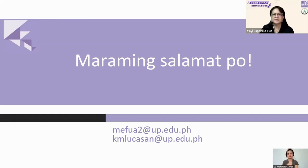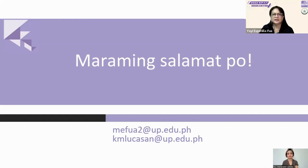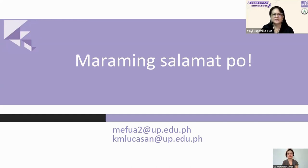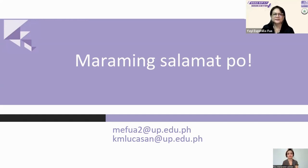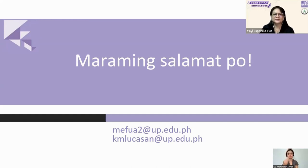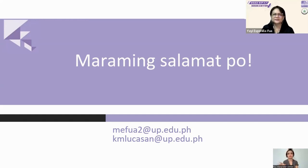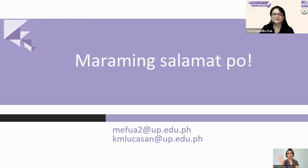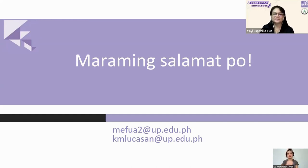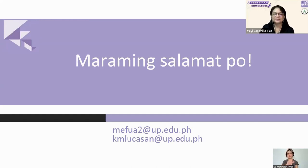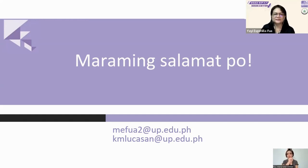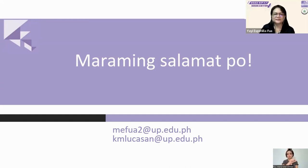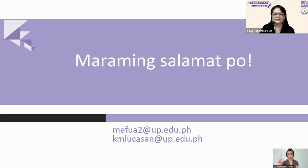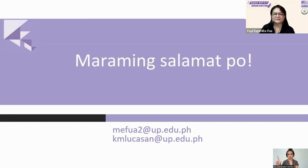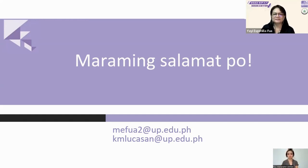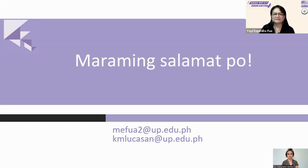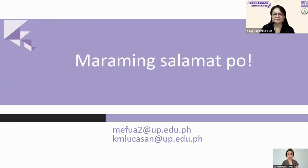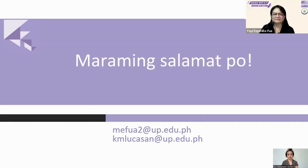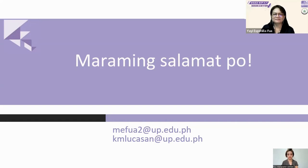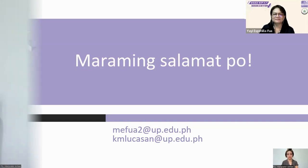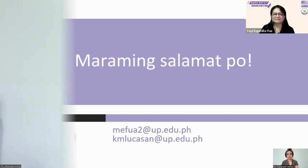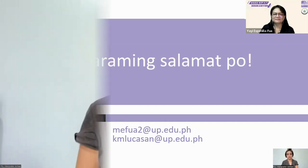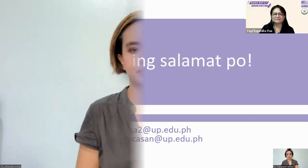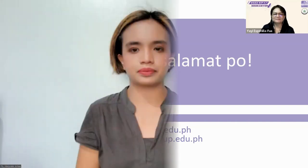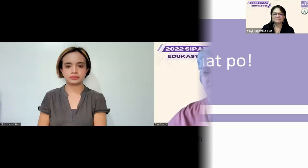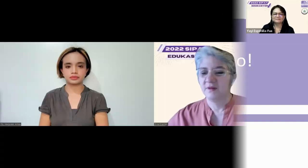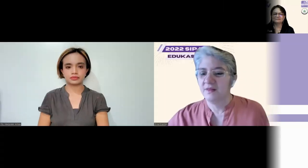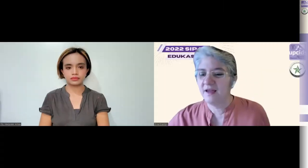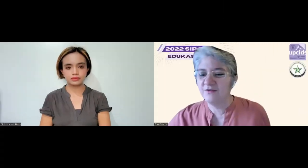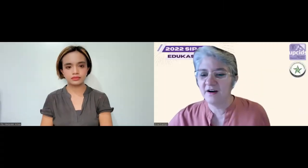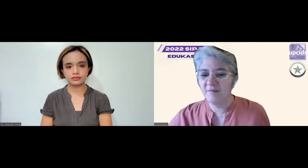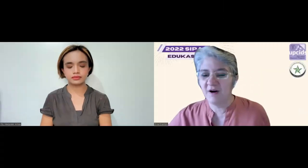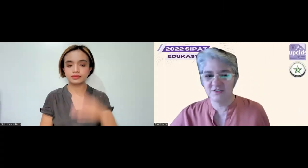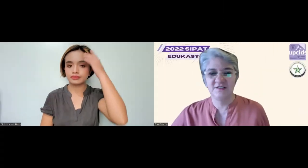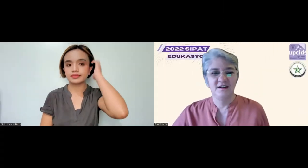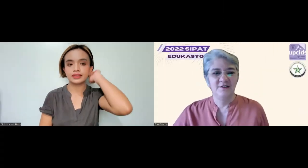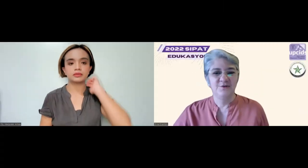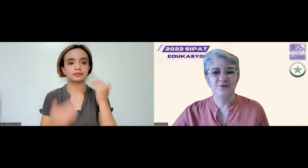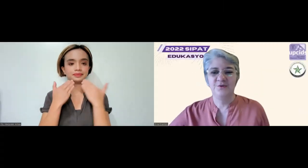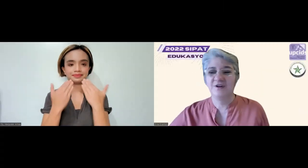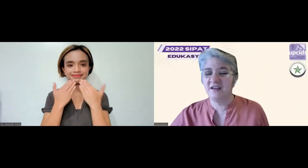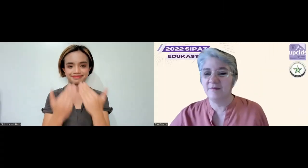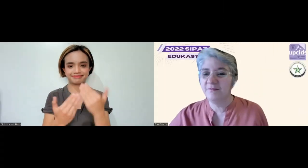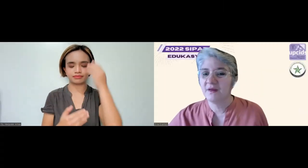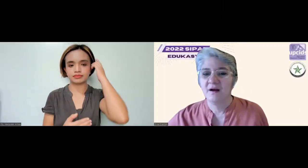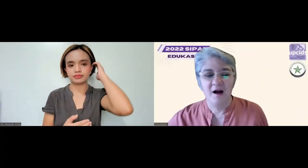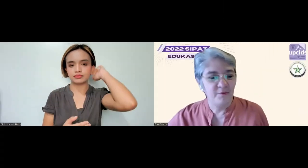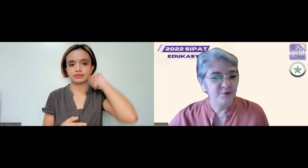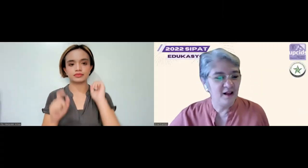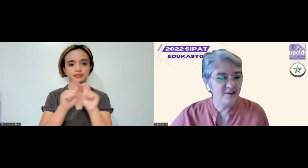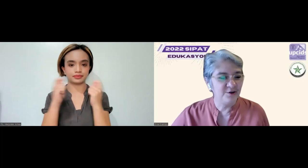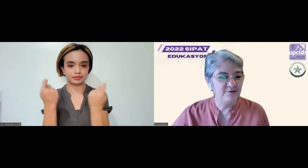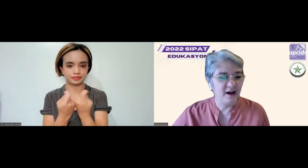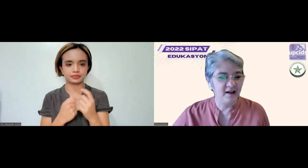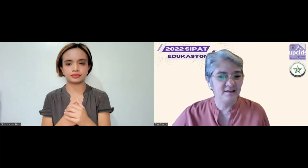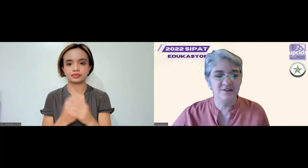much to the team. We